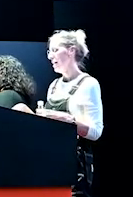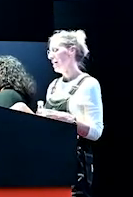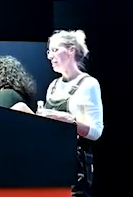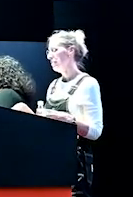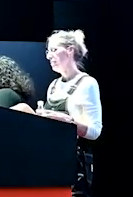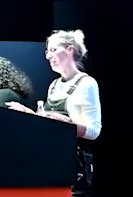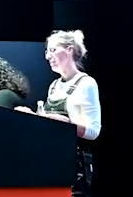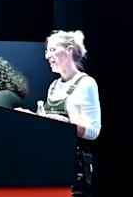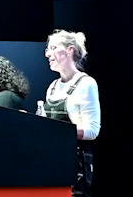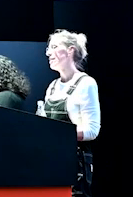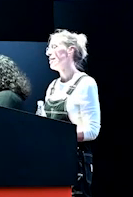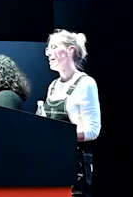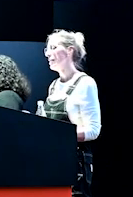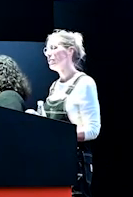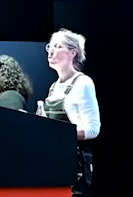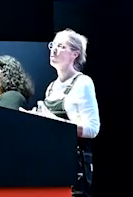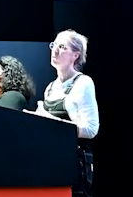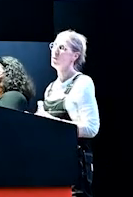and